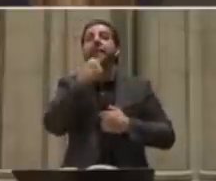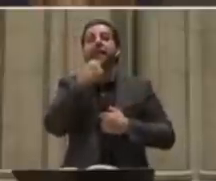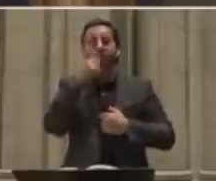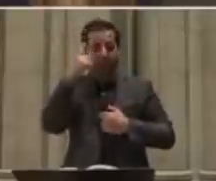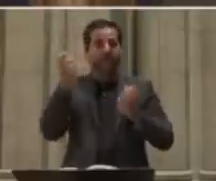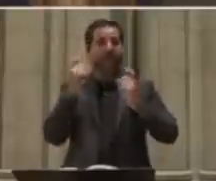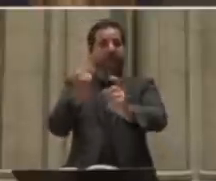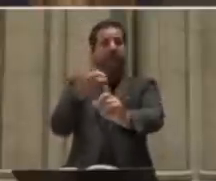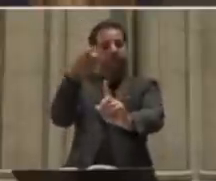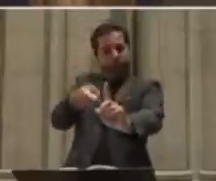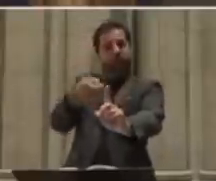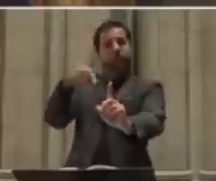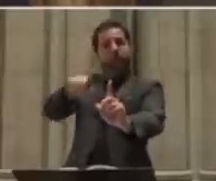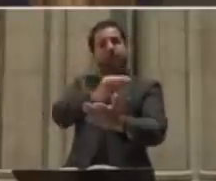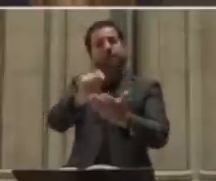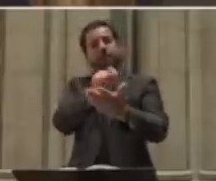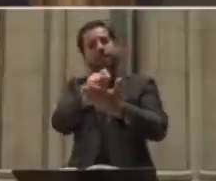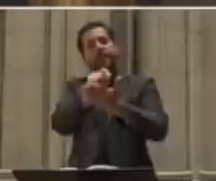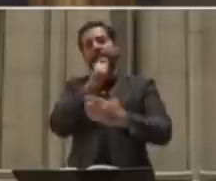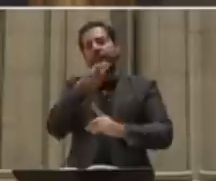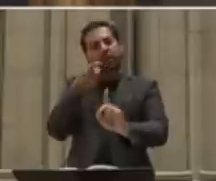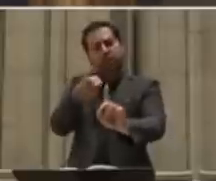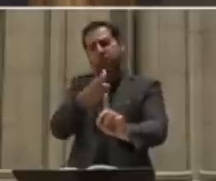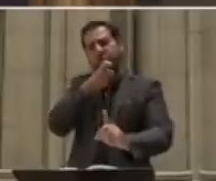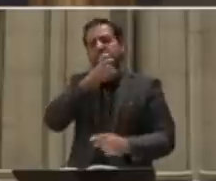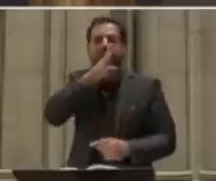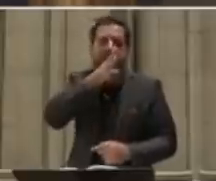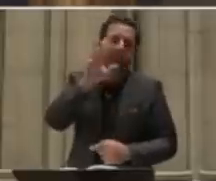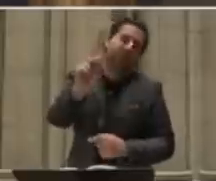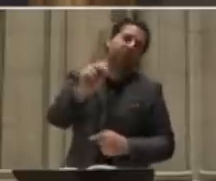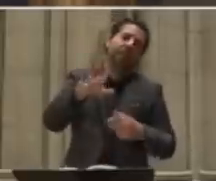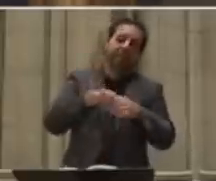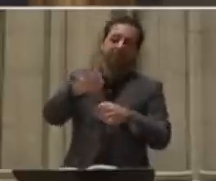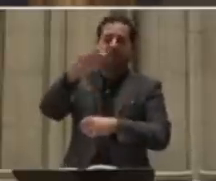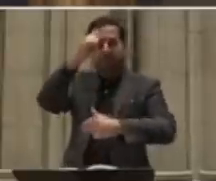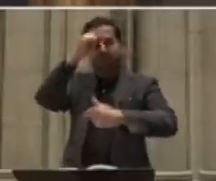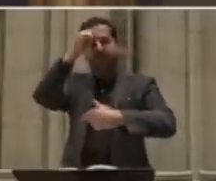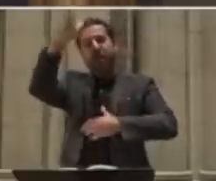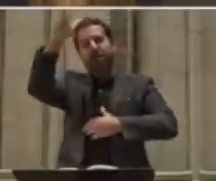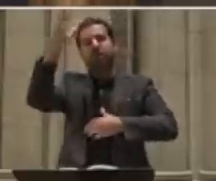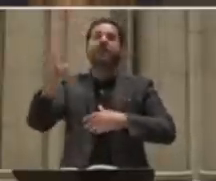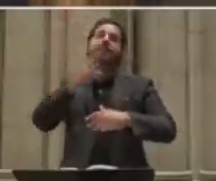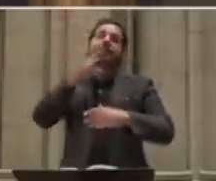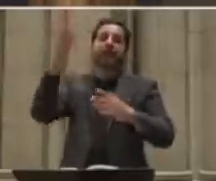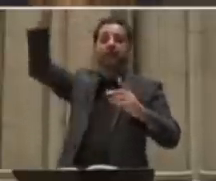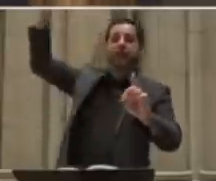at that time. For it is not you who speak, but the Spirit of your Father speaking through